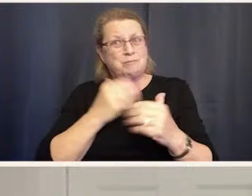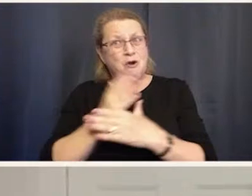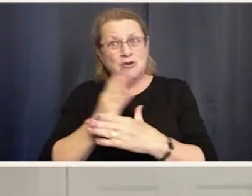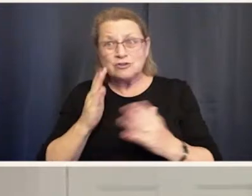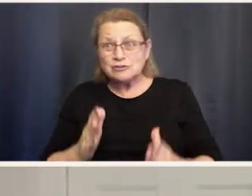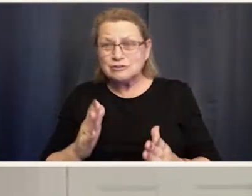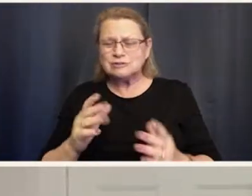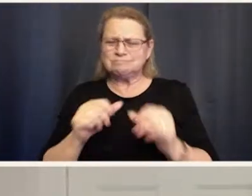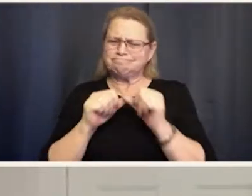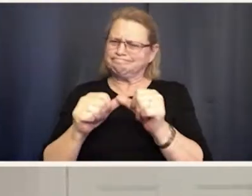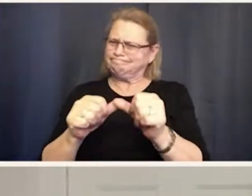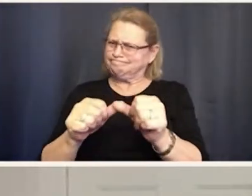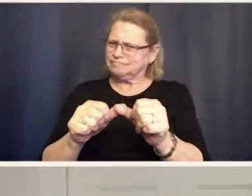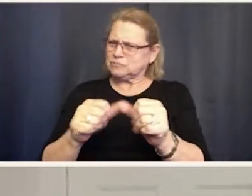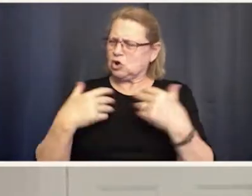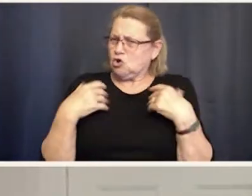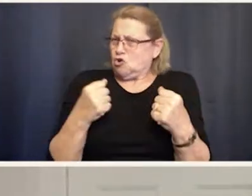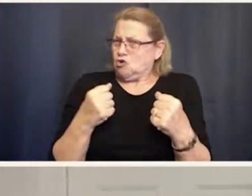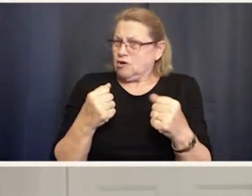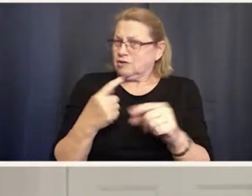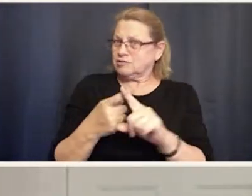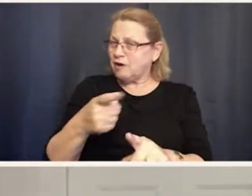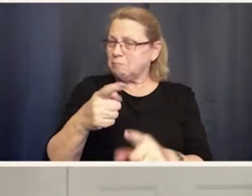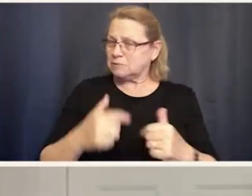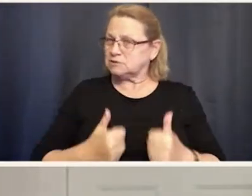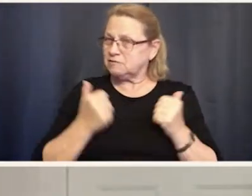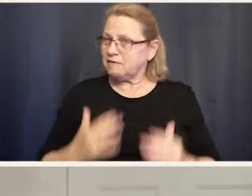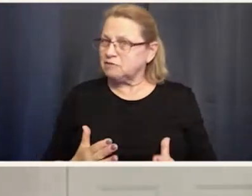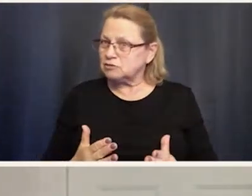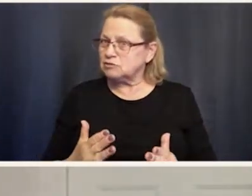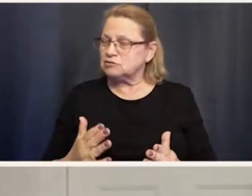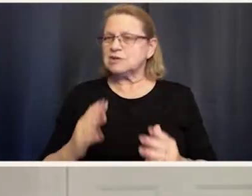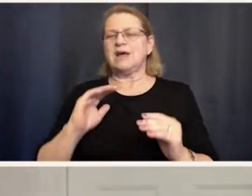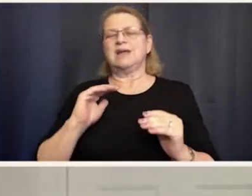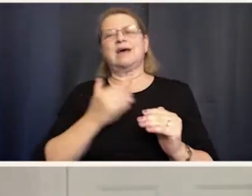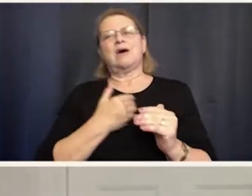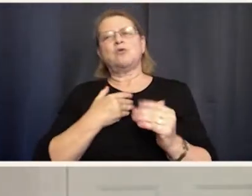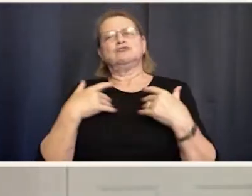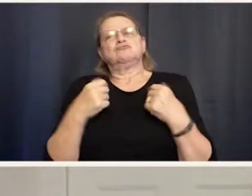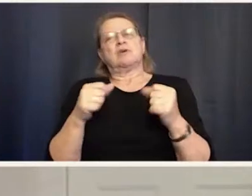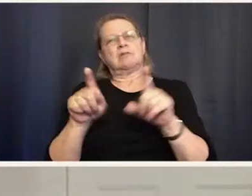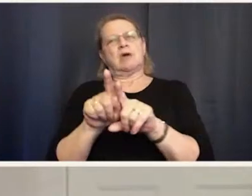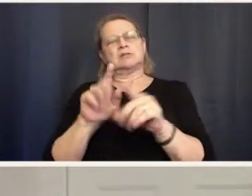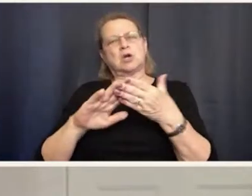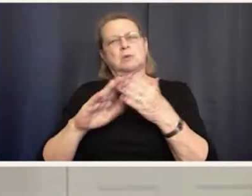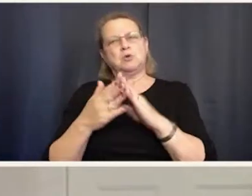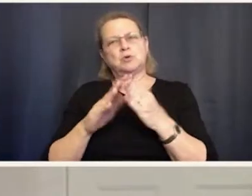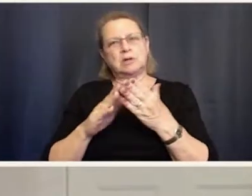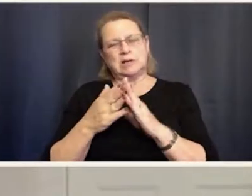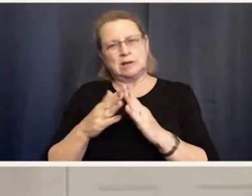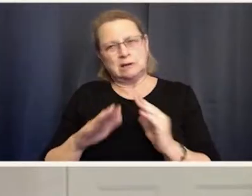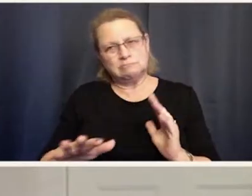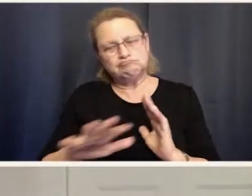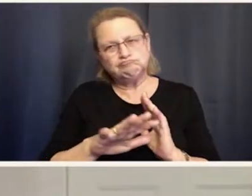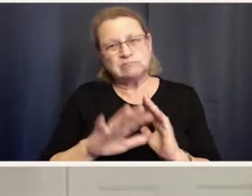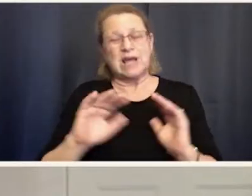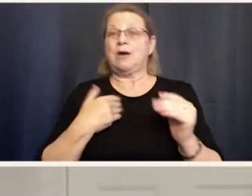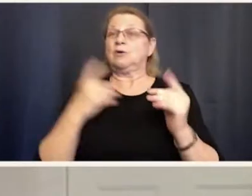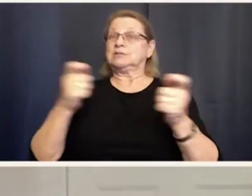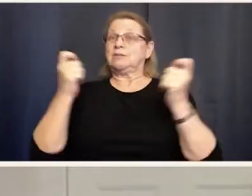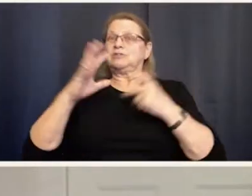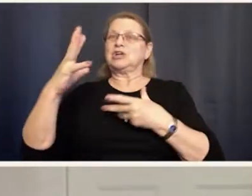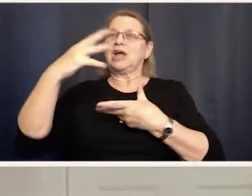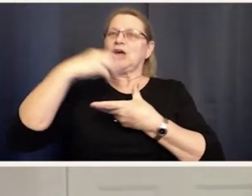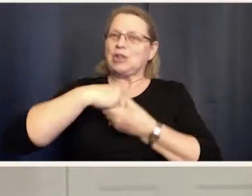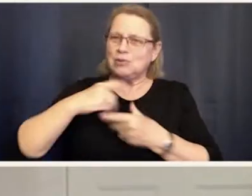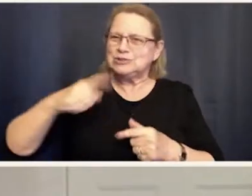the continued courage of survivors, and our combined strength as a community. Our celebration includes all